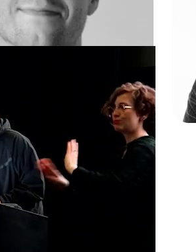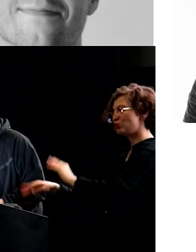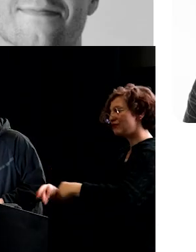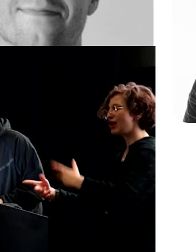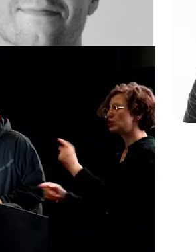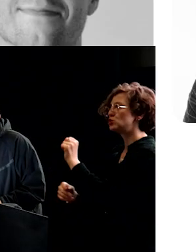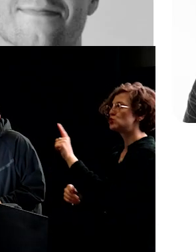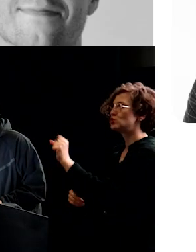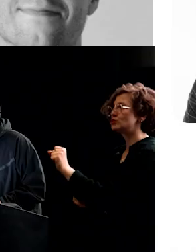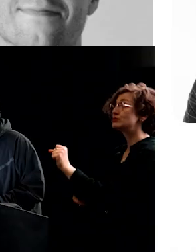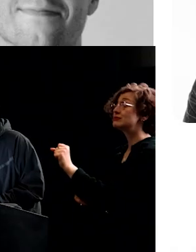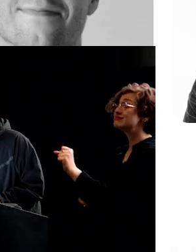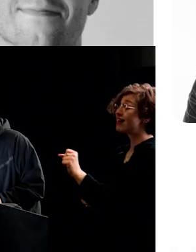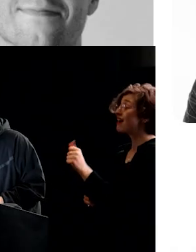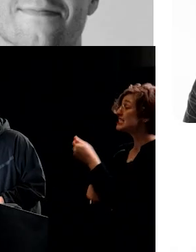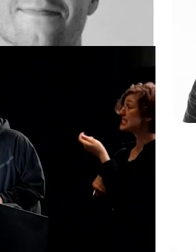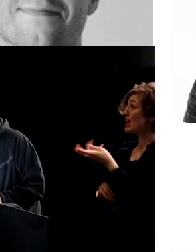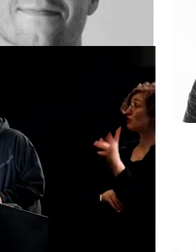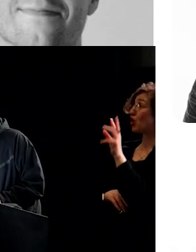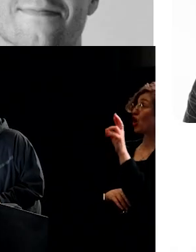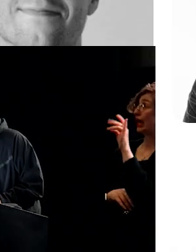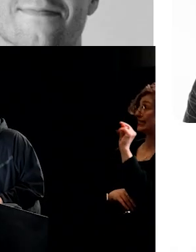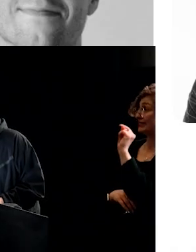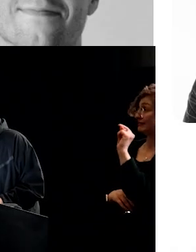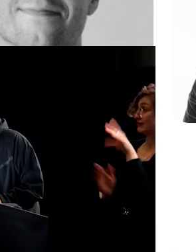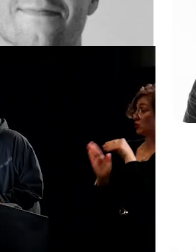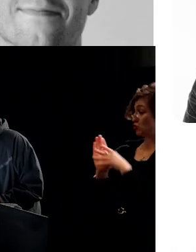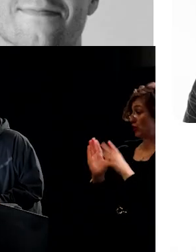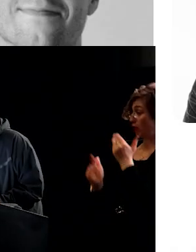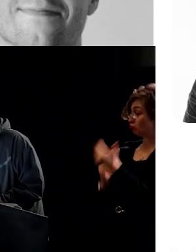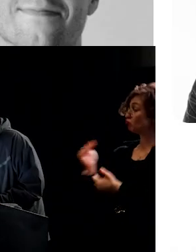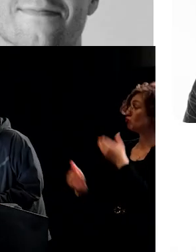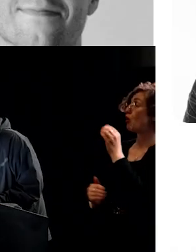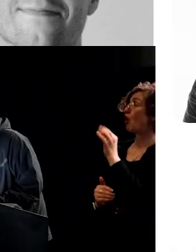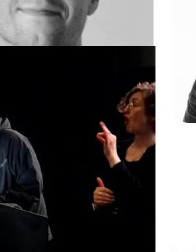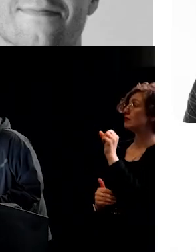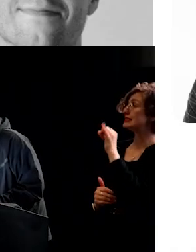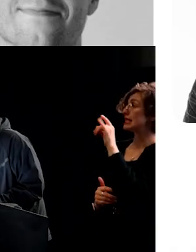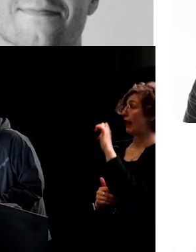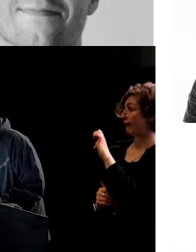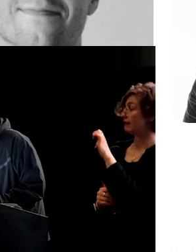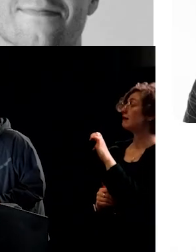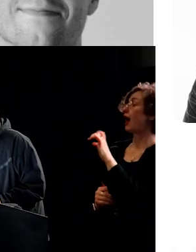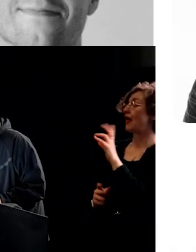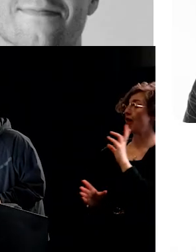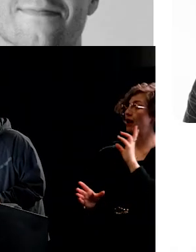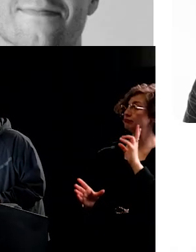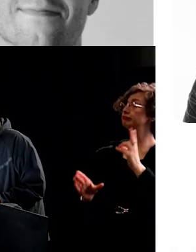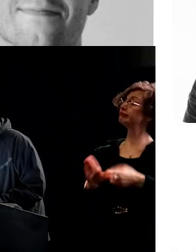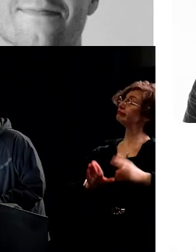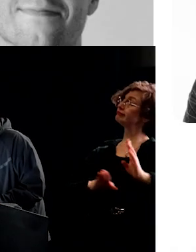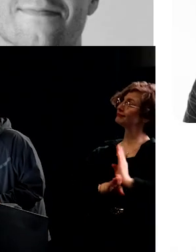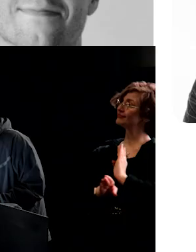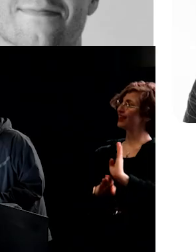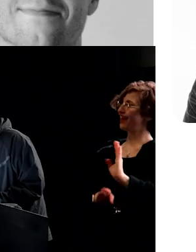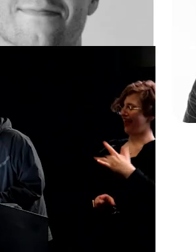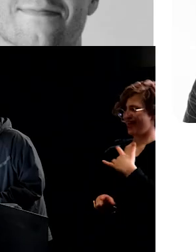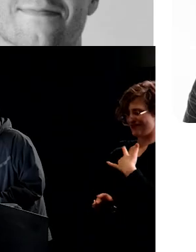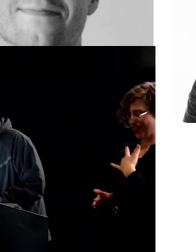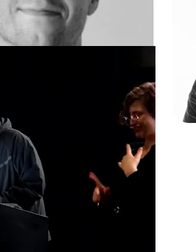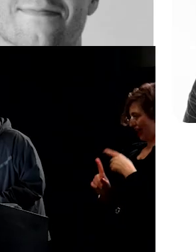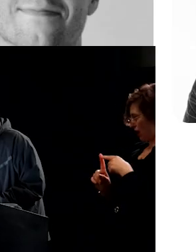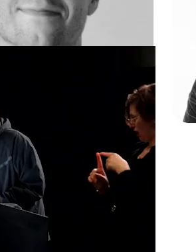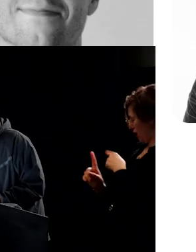had a handful of R&T students go through our Offsite program and go on into industry. It's kind of a full circle moment because